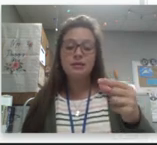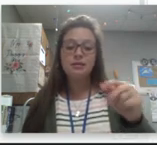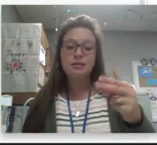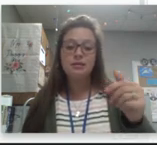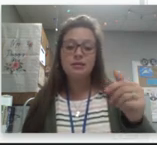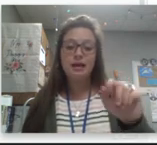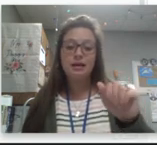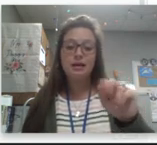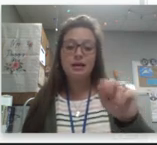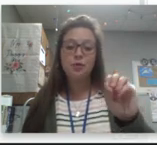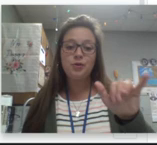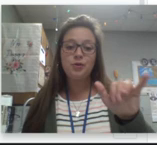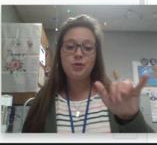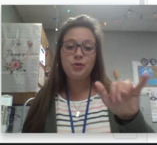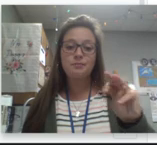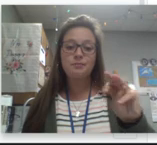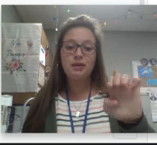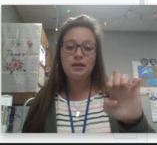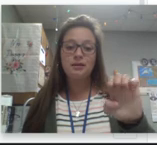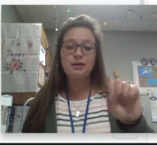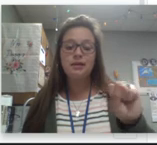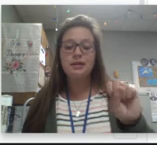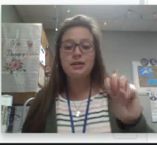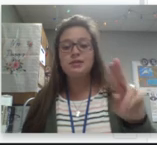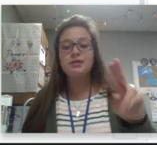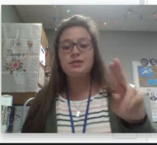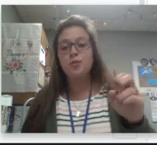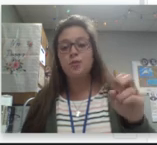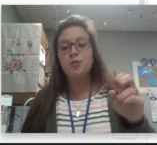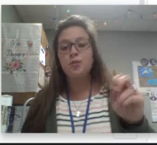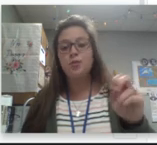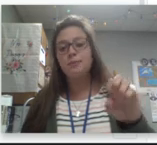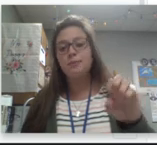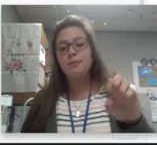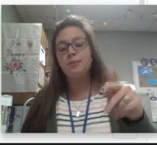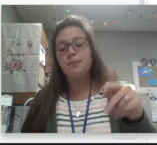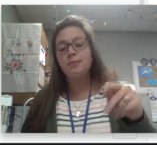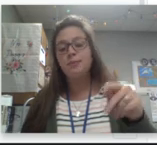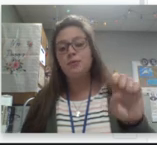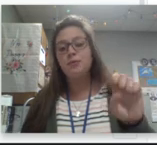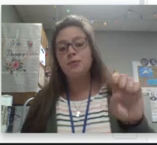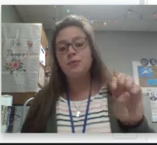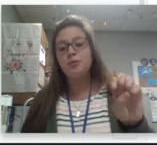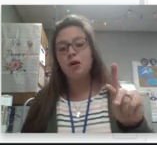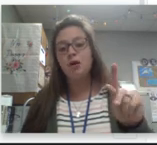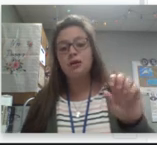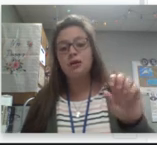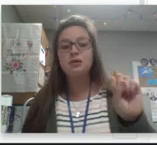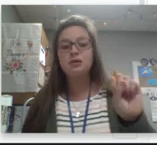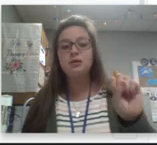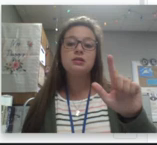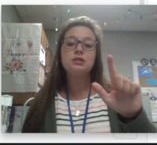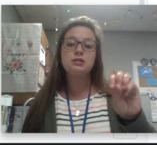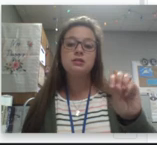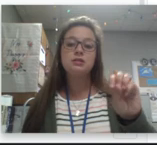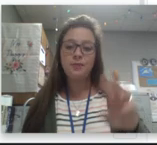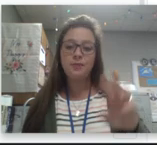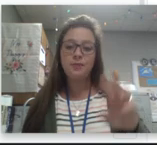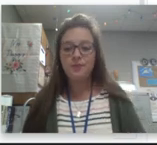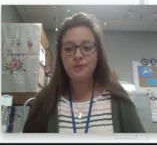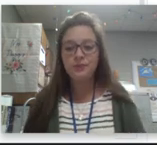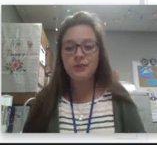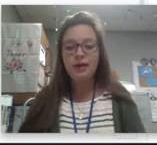Something that annoys me is when people walk